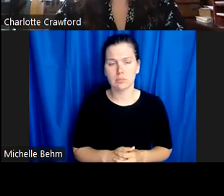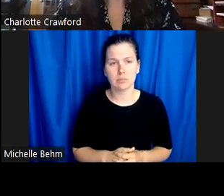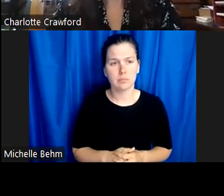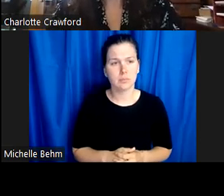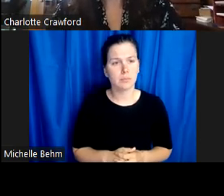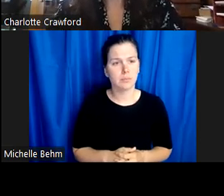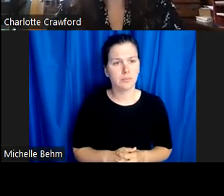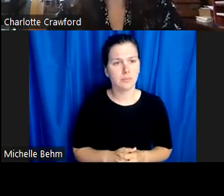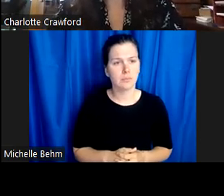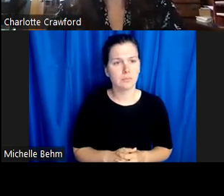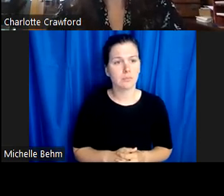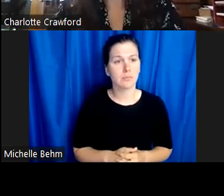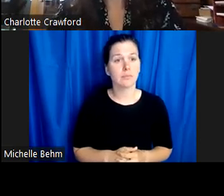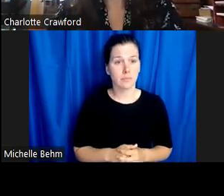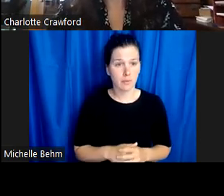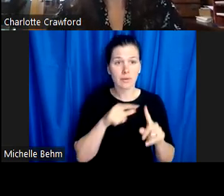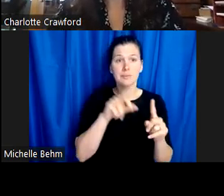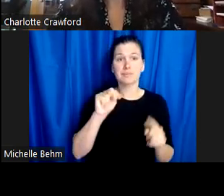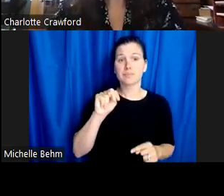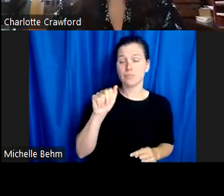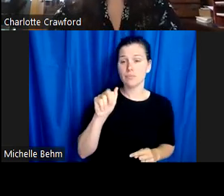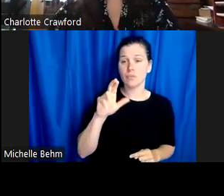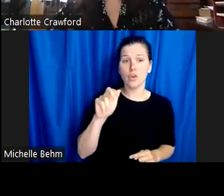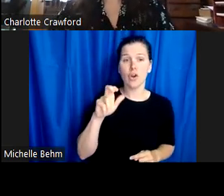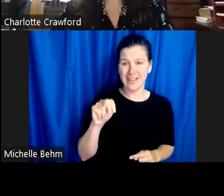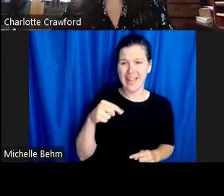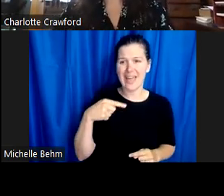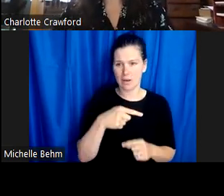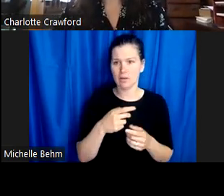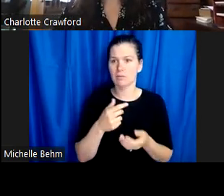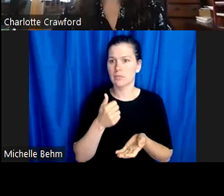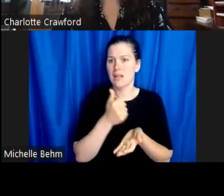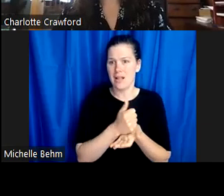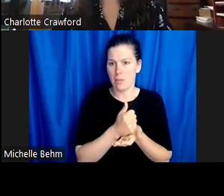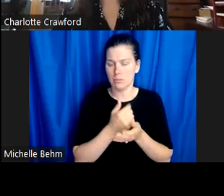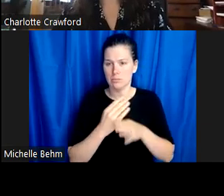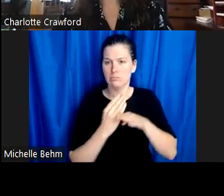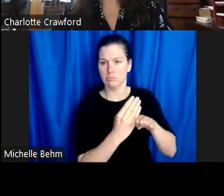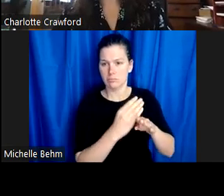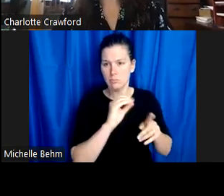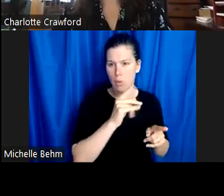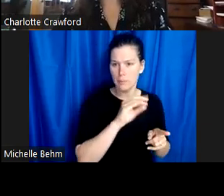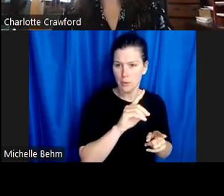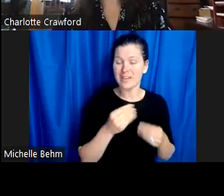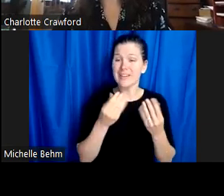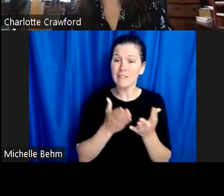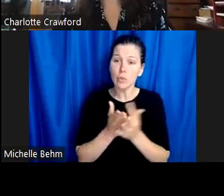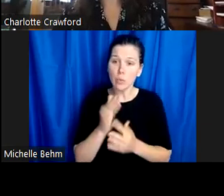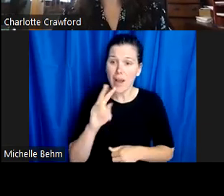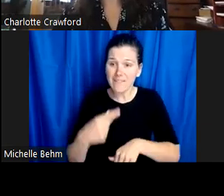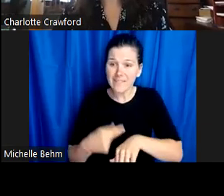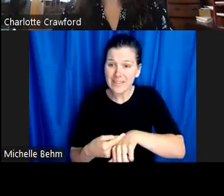Now, Narcan is an antagonist for an opioid. It can be given either injectable, IV, or